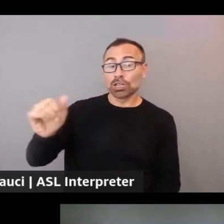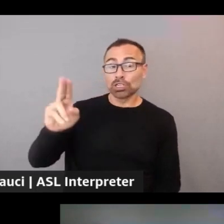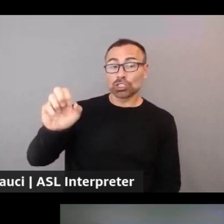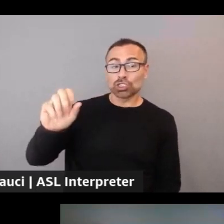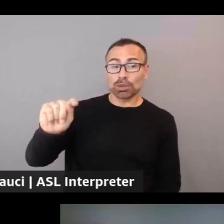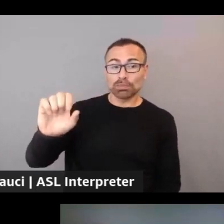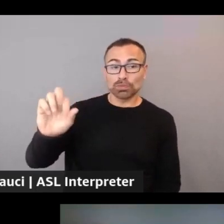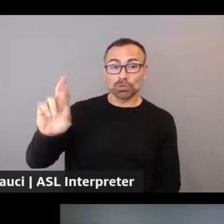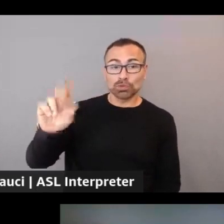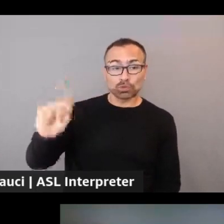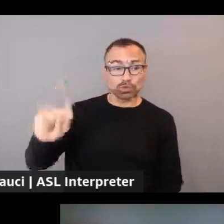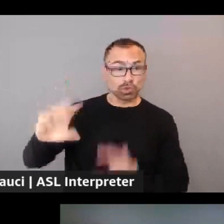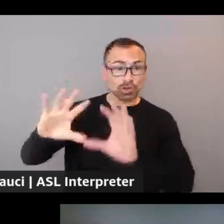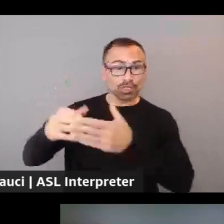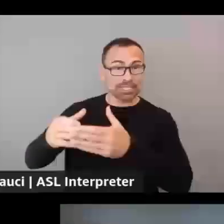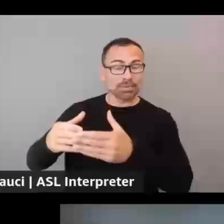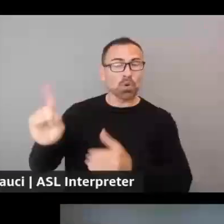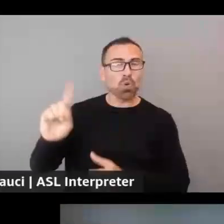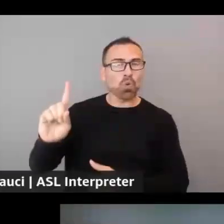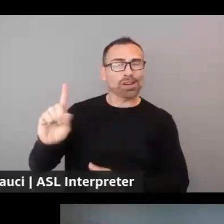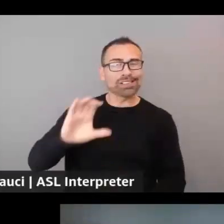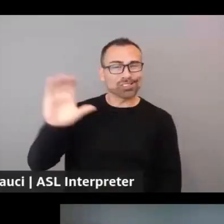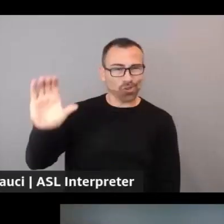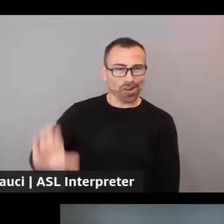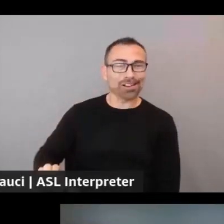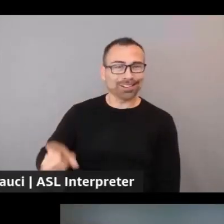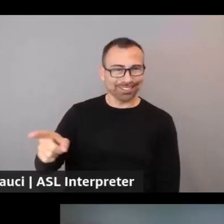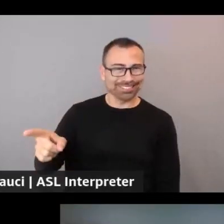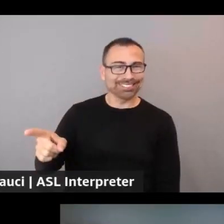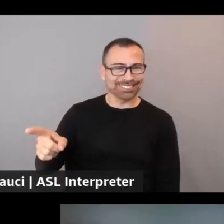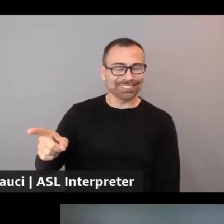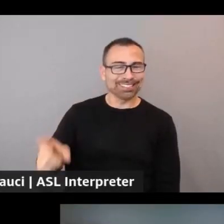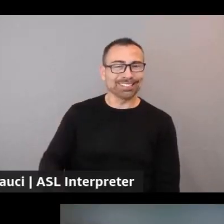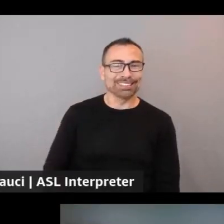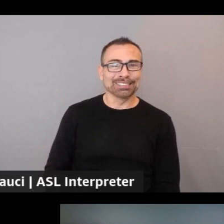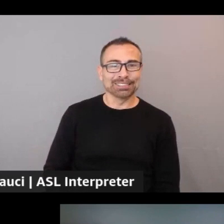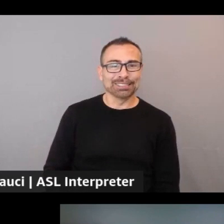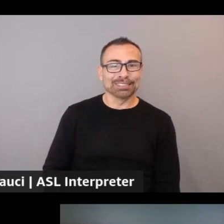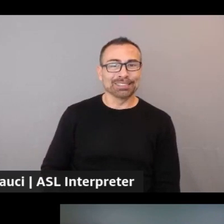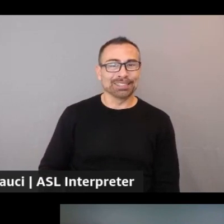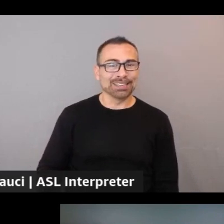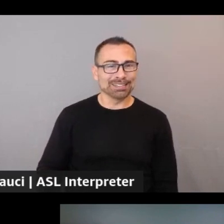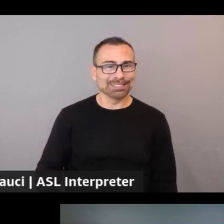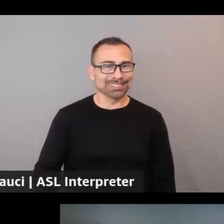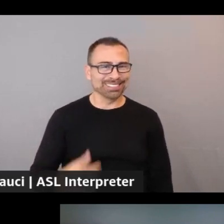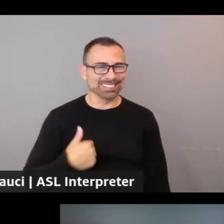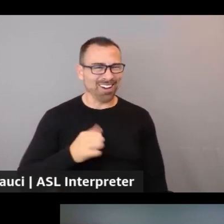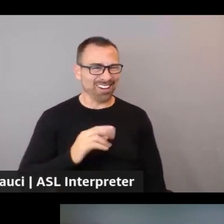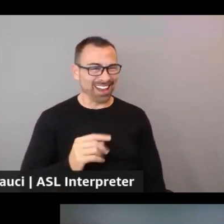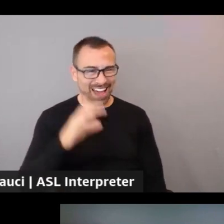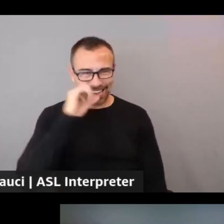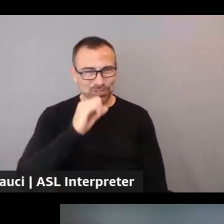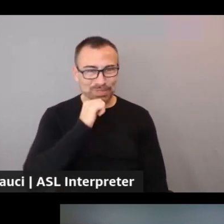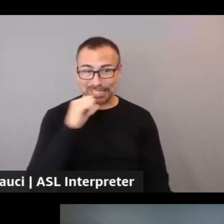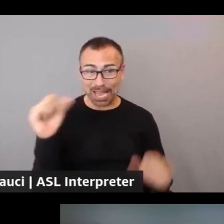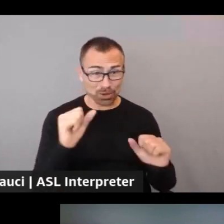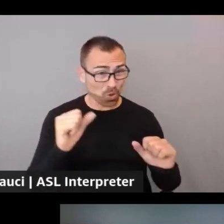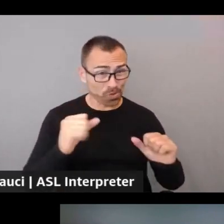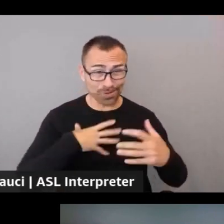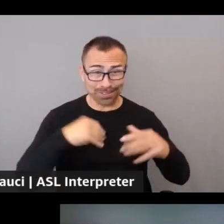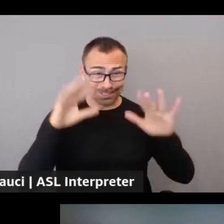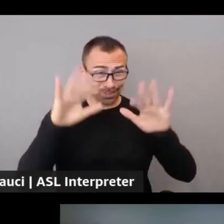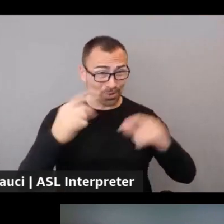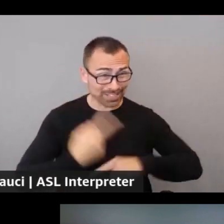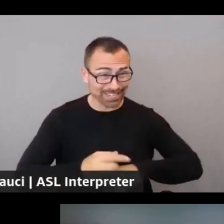I am based out of Chicago. All right, I assume it's not cold or snowing today, right, Kyle?